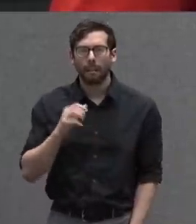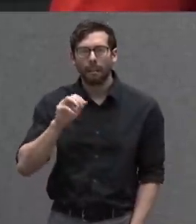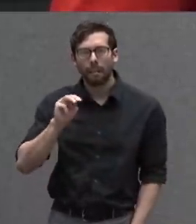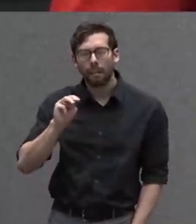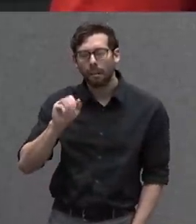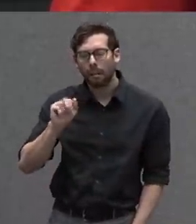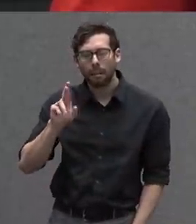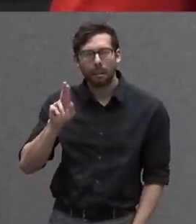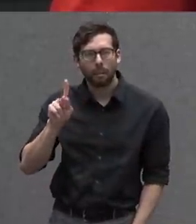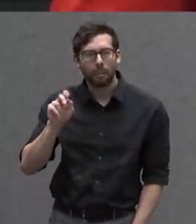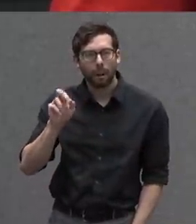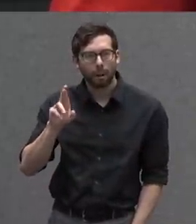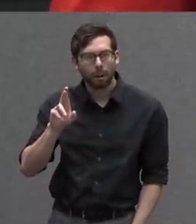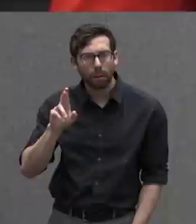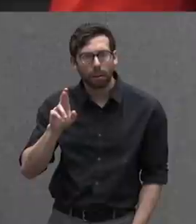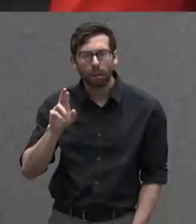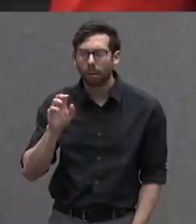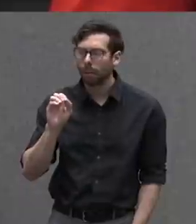floor.